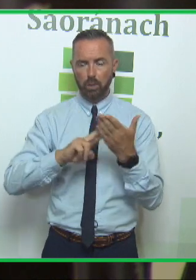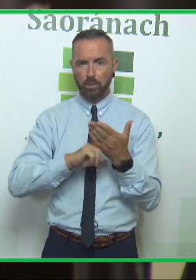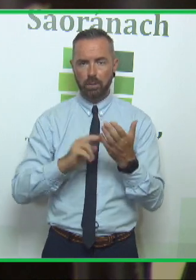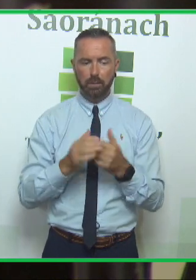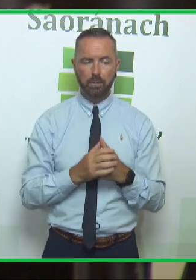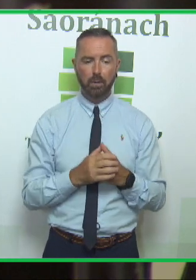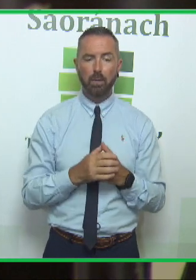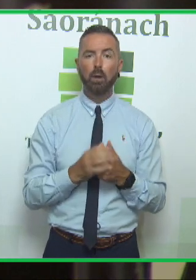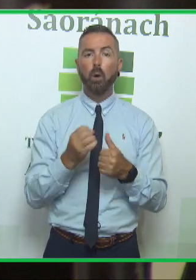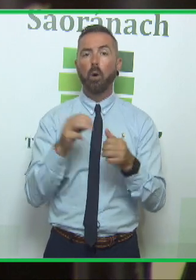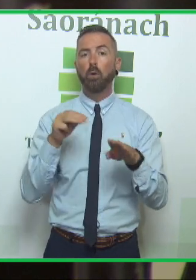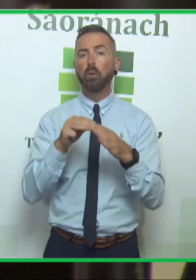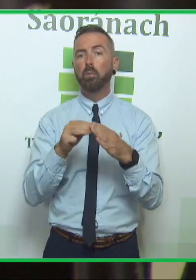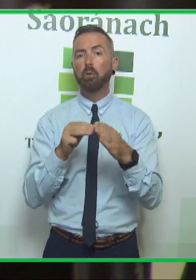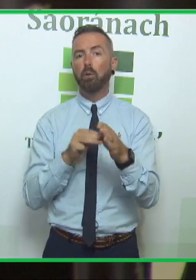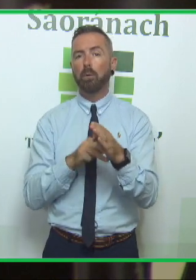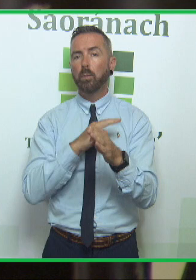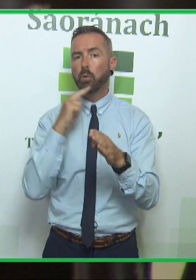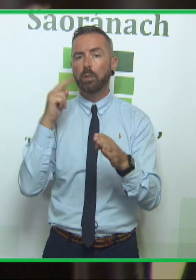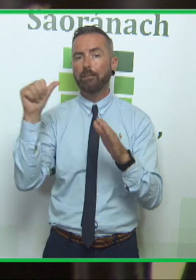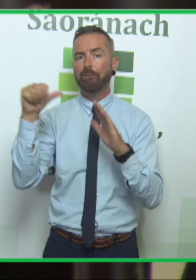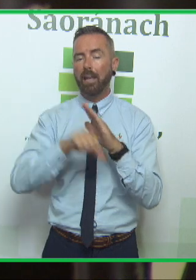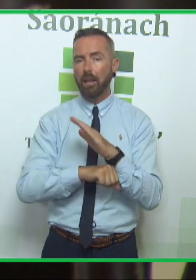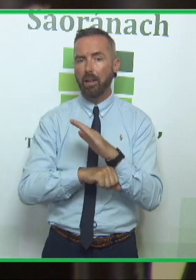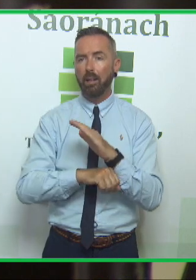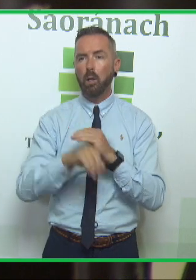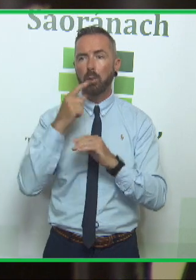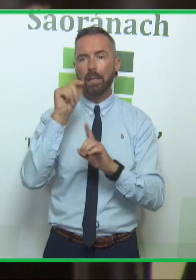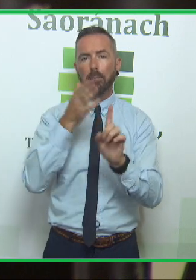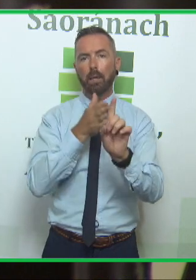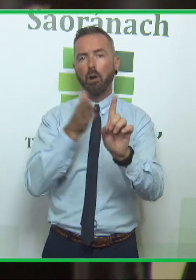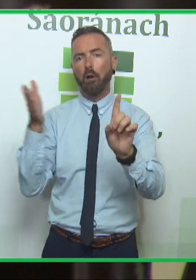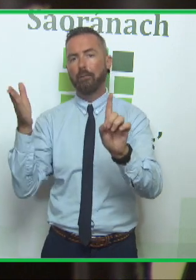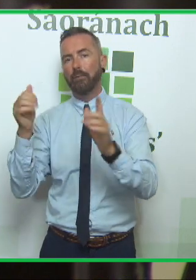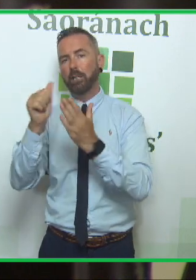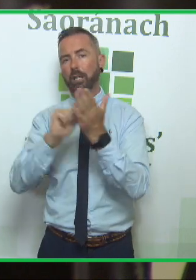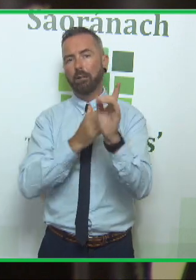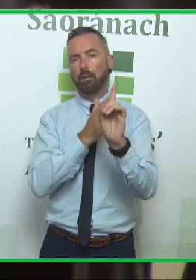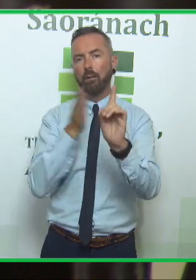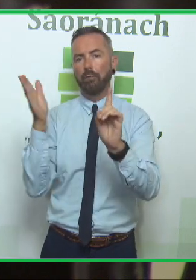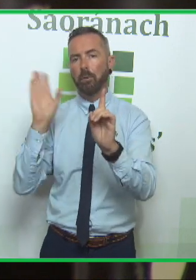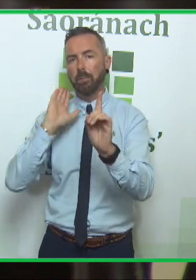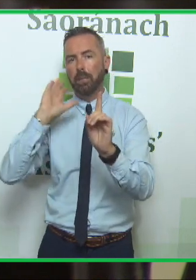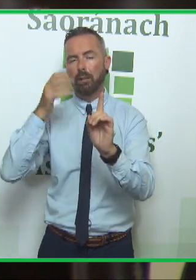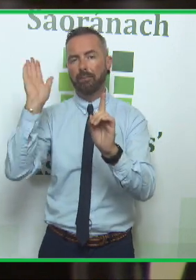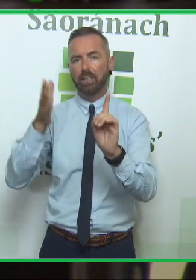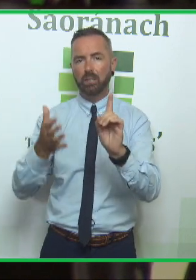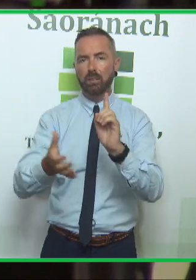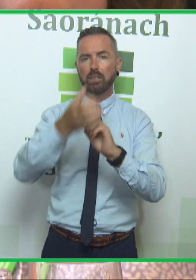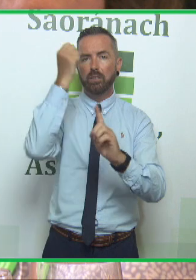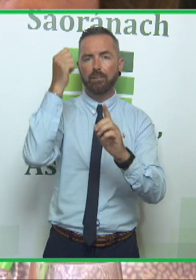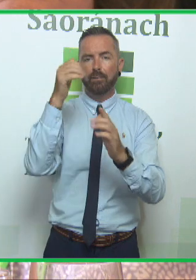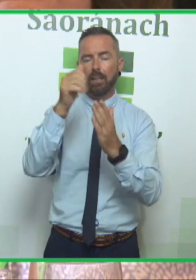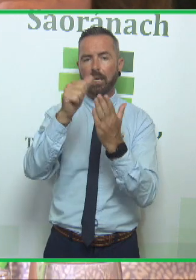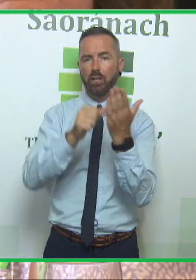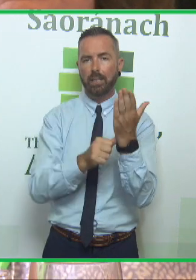fail, but it did go off the agenda because the targets were met. And as I said, and I've said before, we've got a lot of people into opiate substitution treatment,